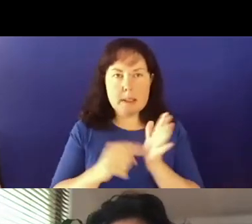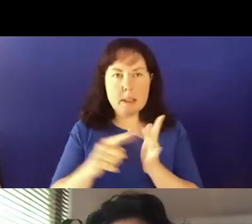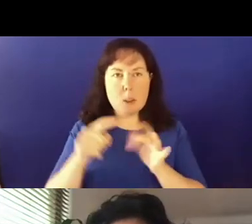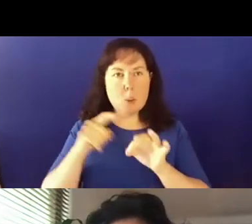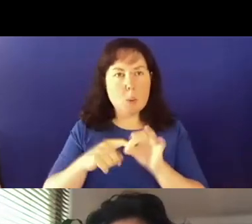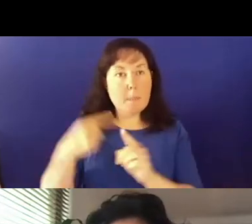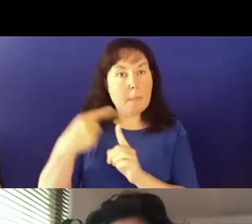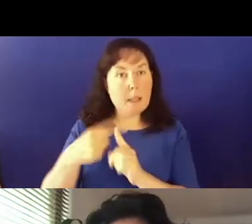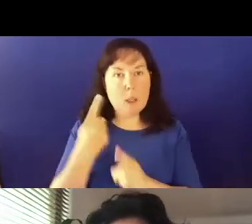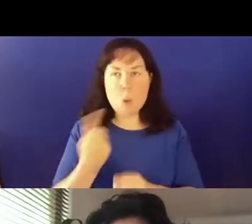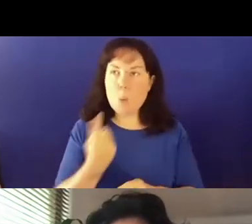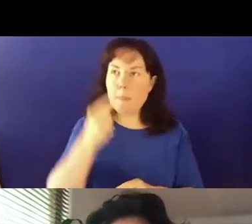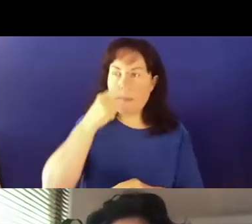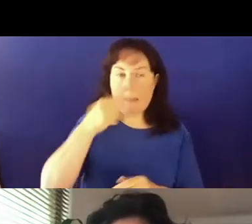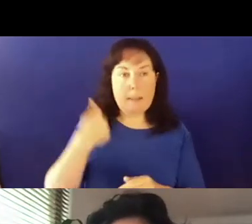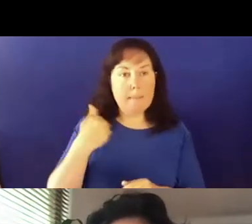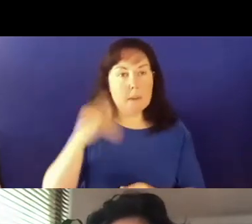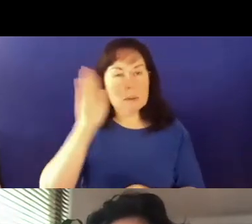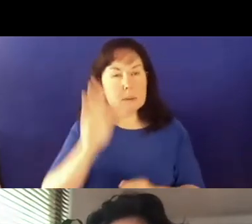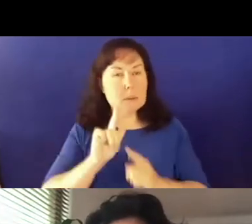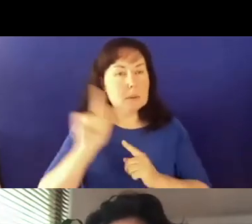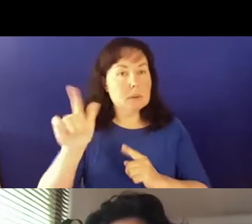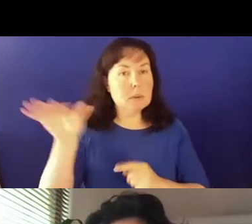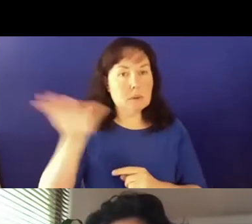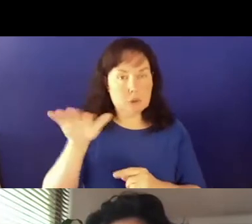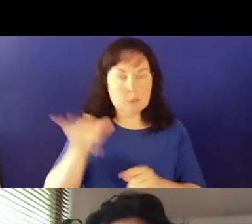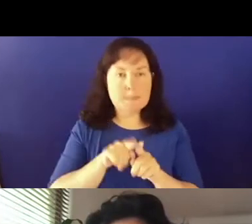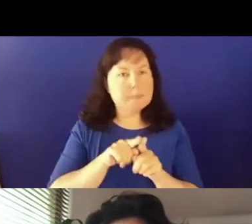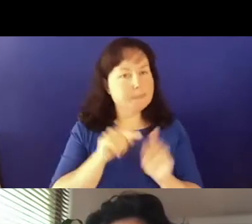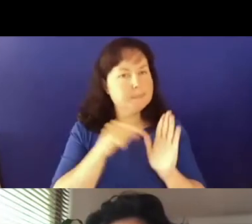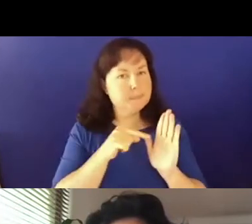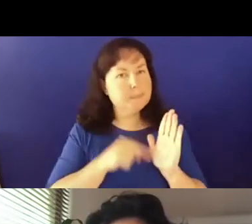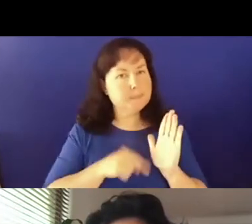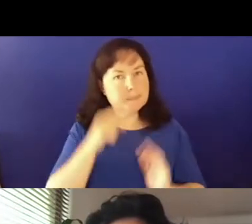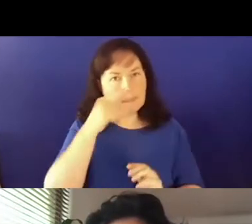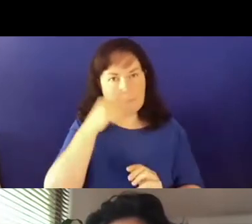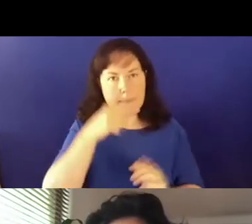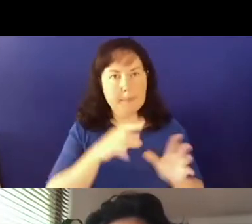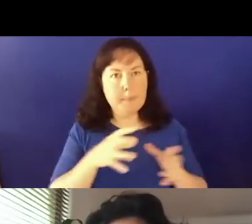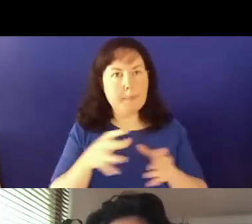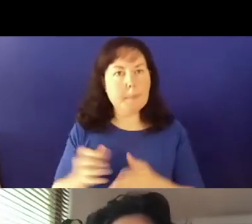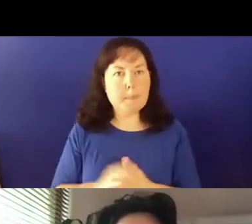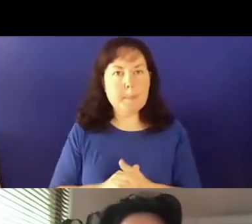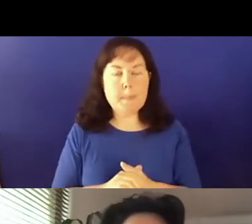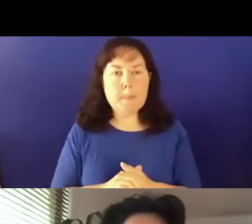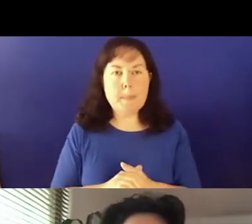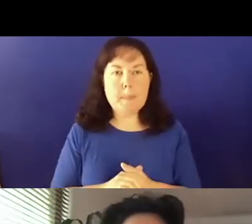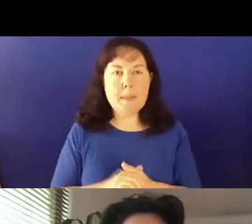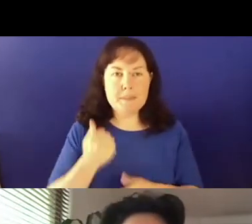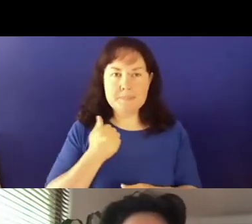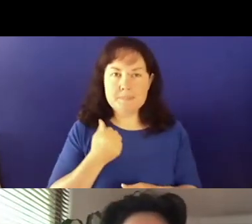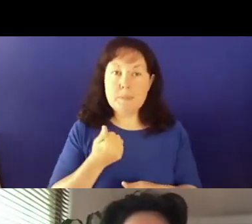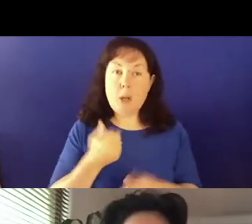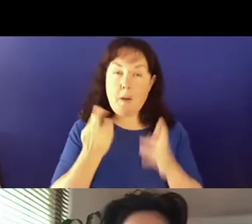areas. So that you're absolutely eligible, Elle, and that expands. My keyboard has stopped working. Great. So hopefully that answers